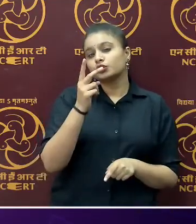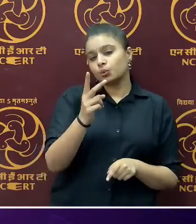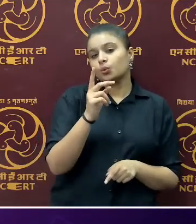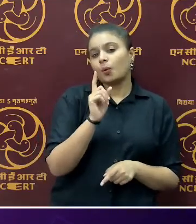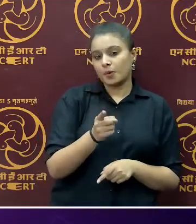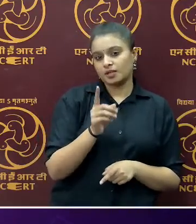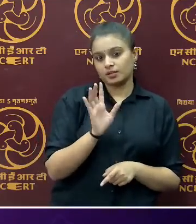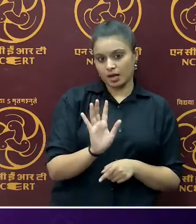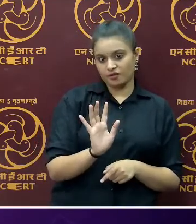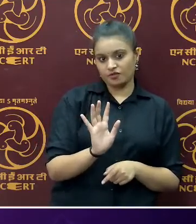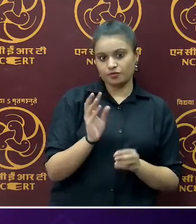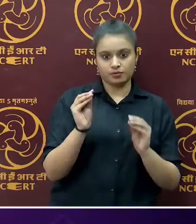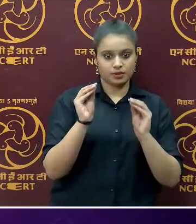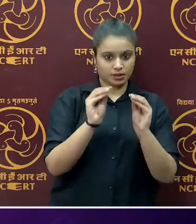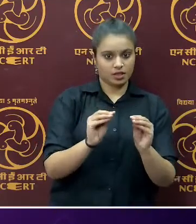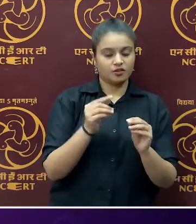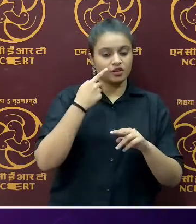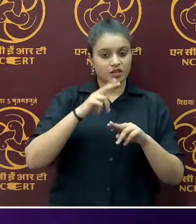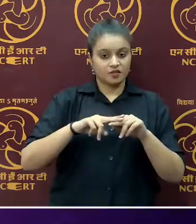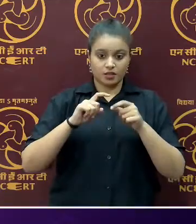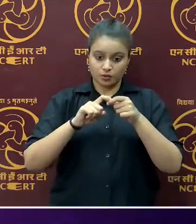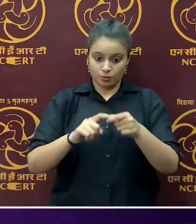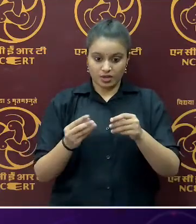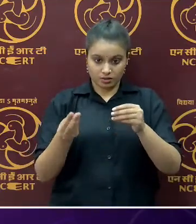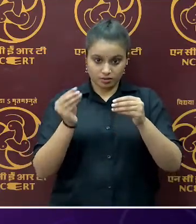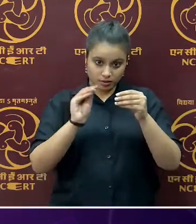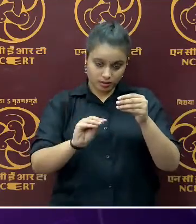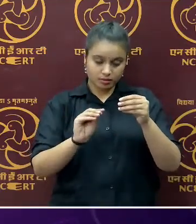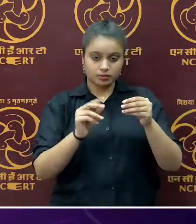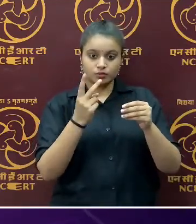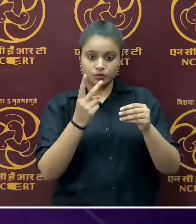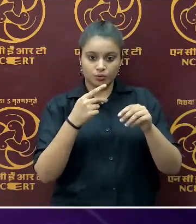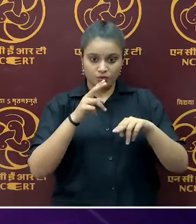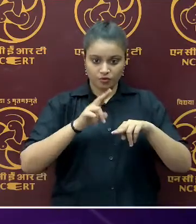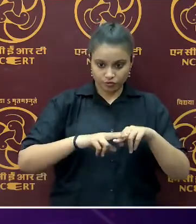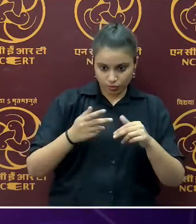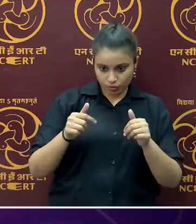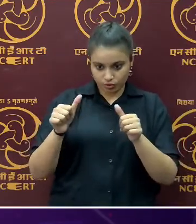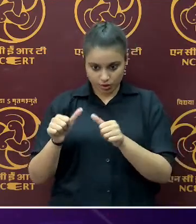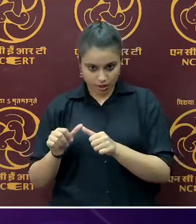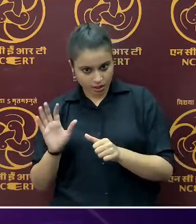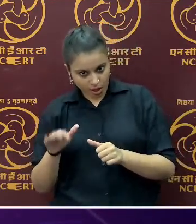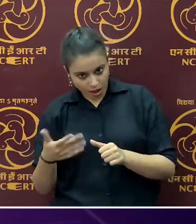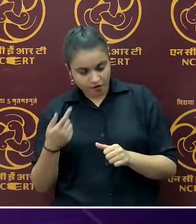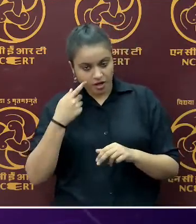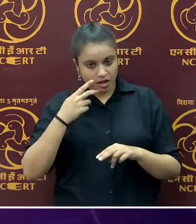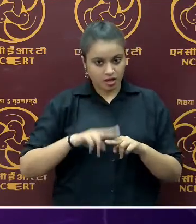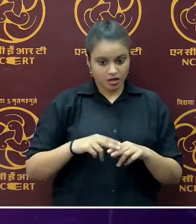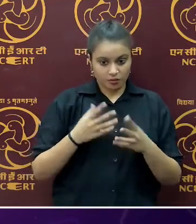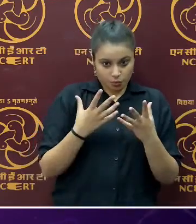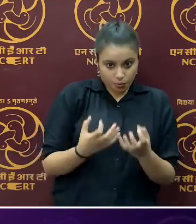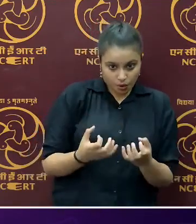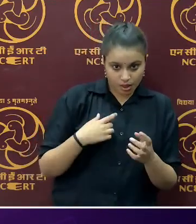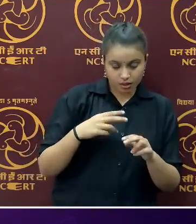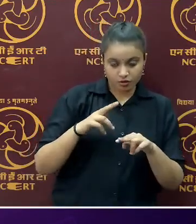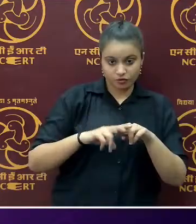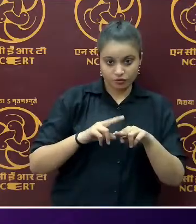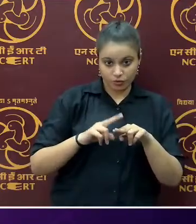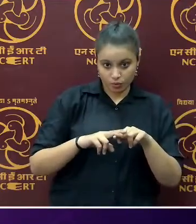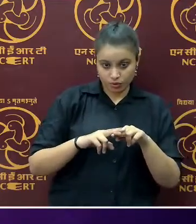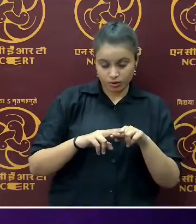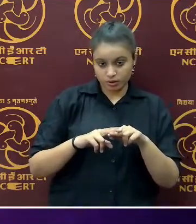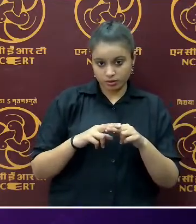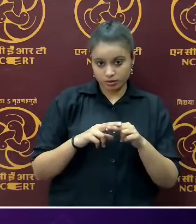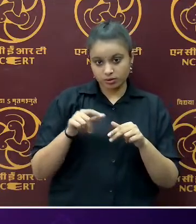given. Right? If we want to calculate the pressure, it should have force and area given. If we want to calculate force, it should